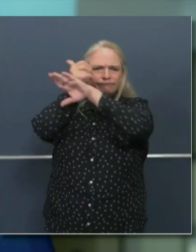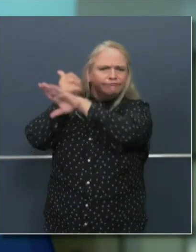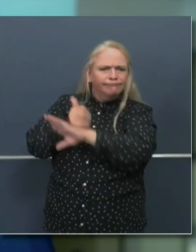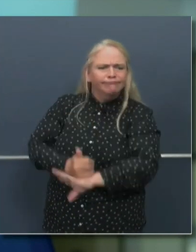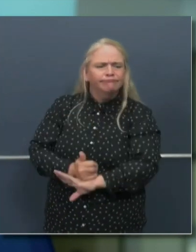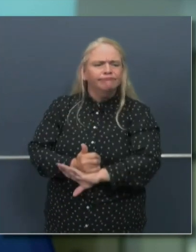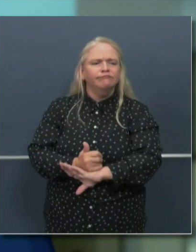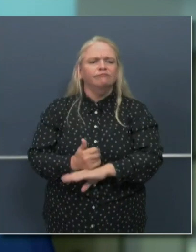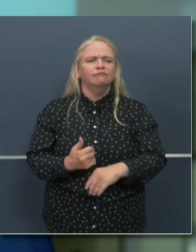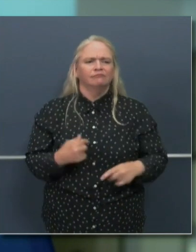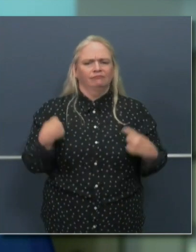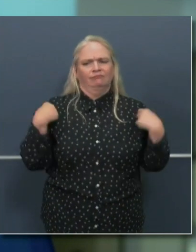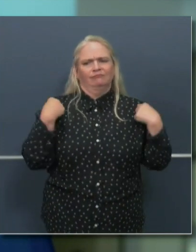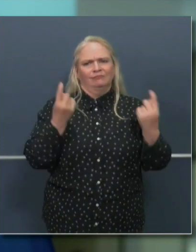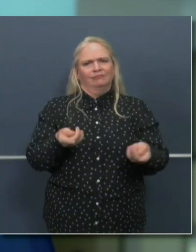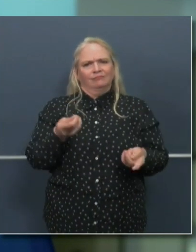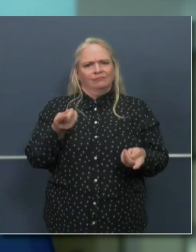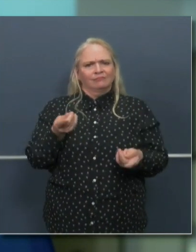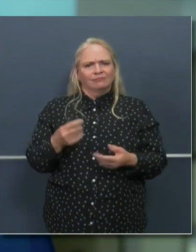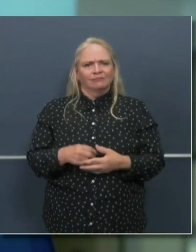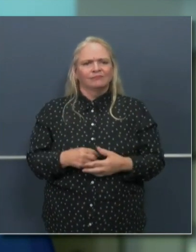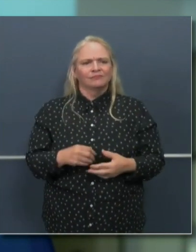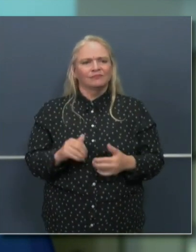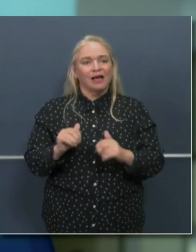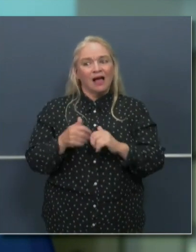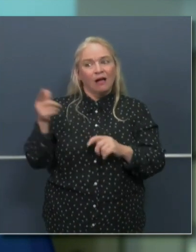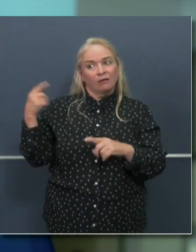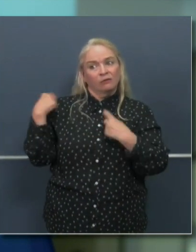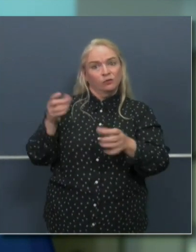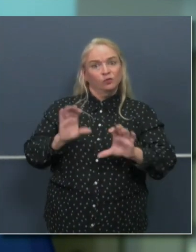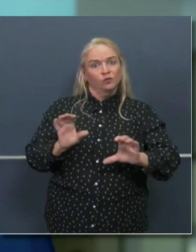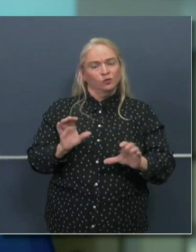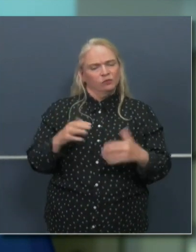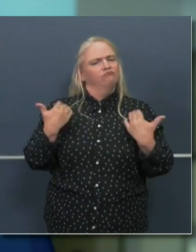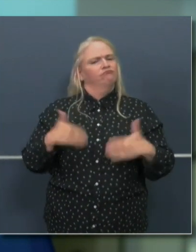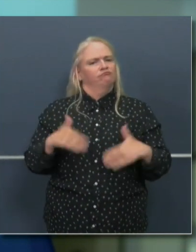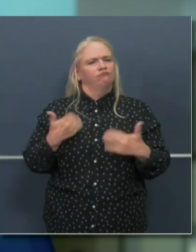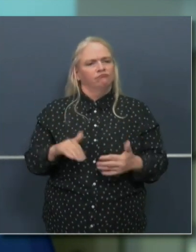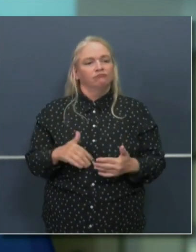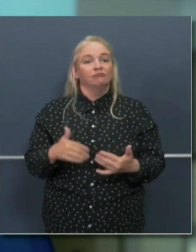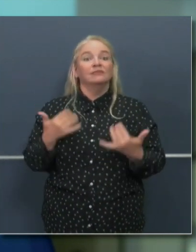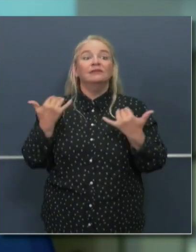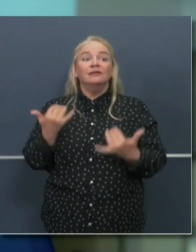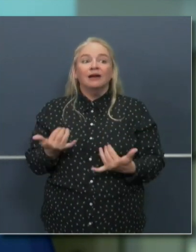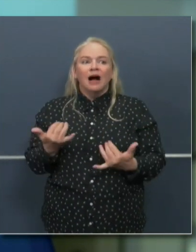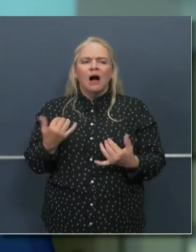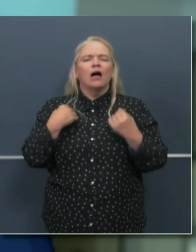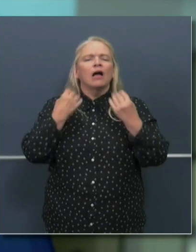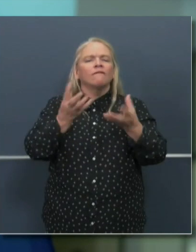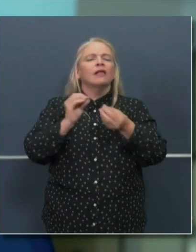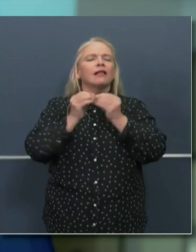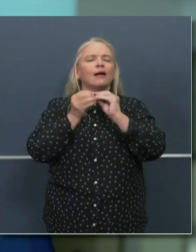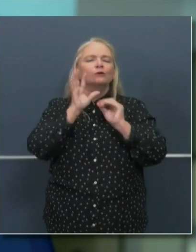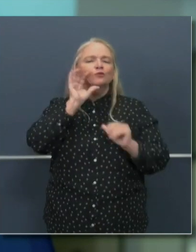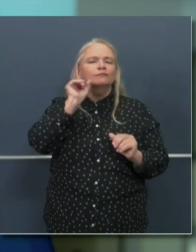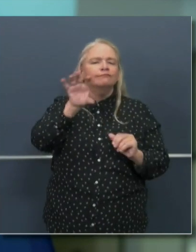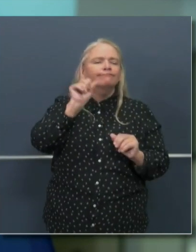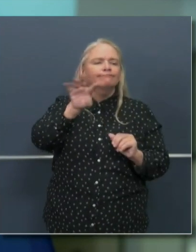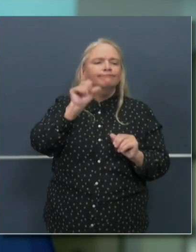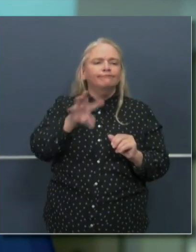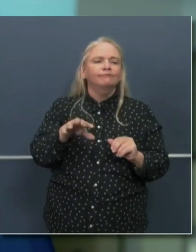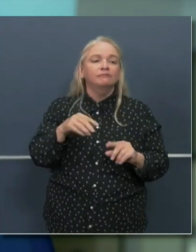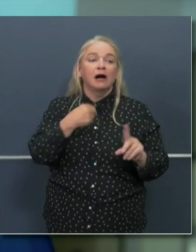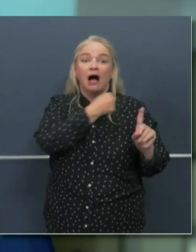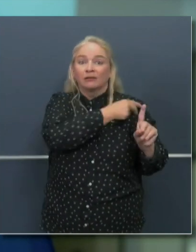want to just note, in addition to what we have as it relates to our hospital capacity, I mentioned these alternative care sites. We